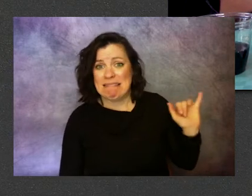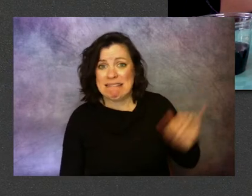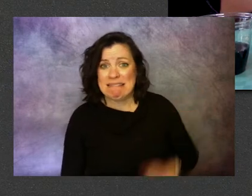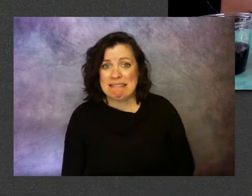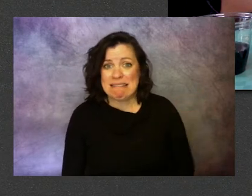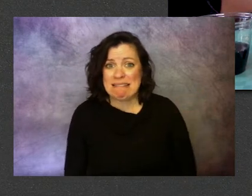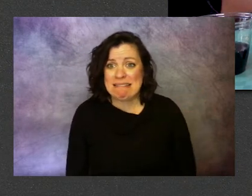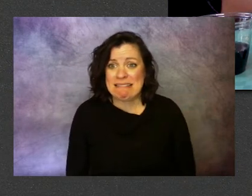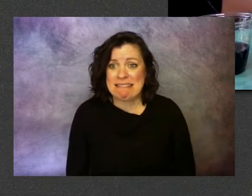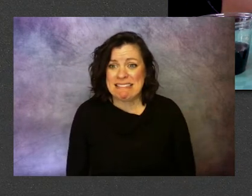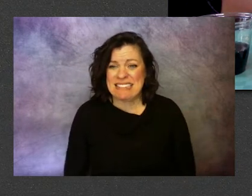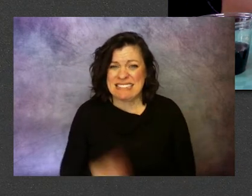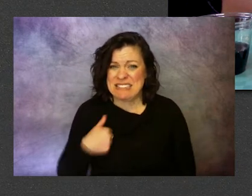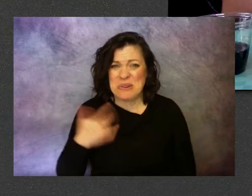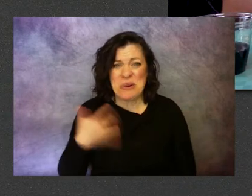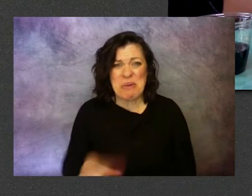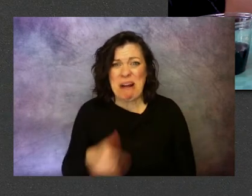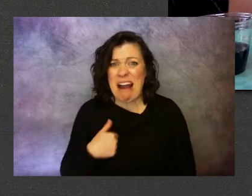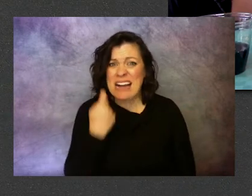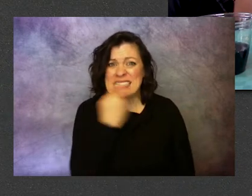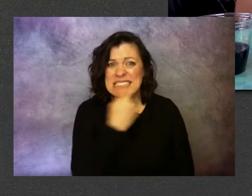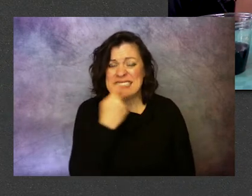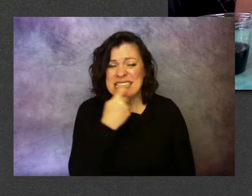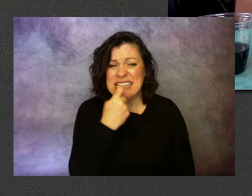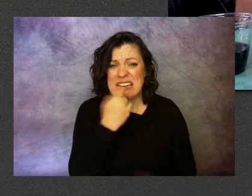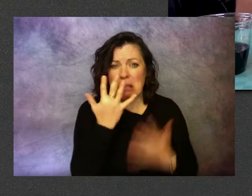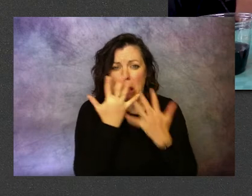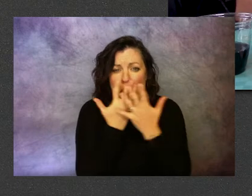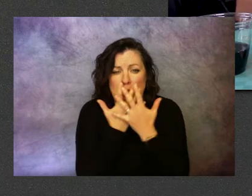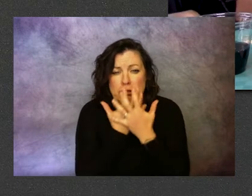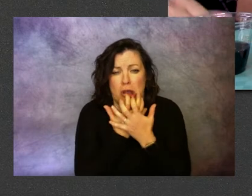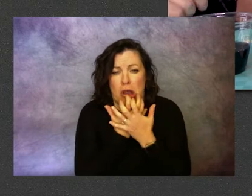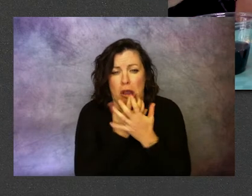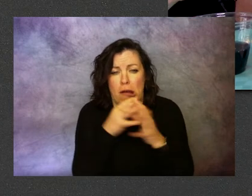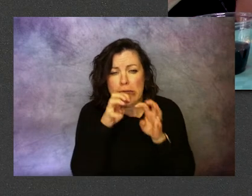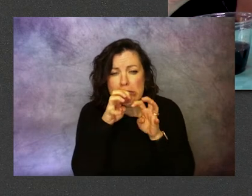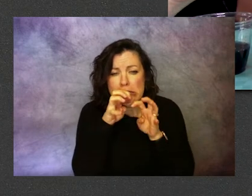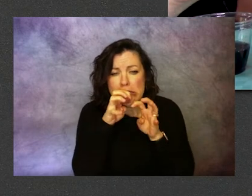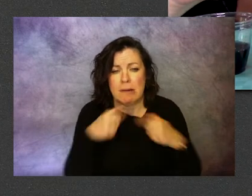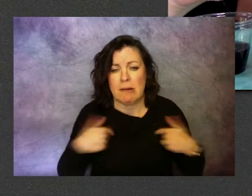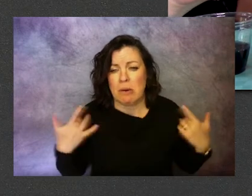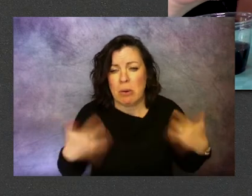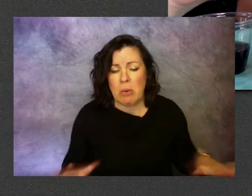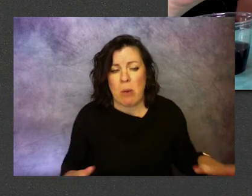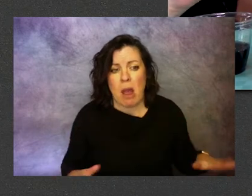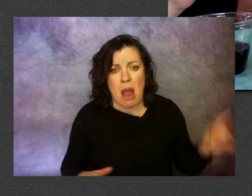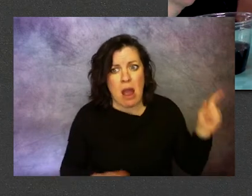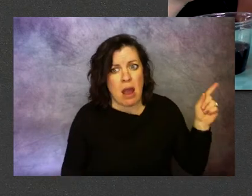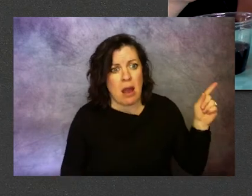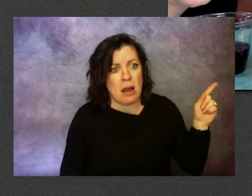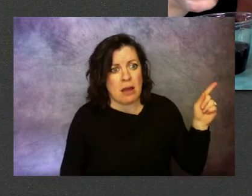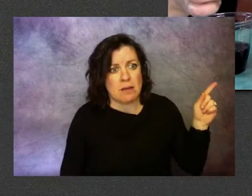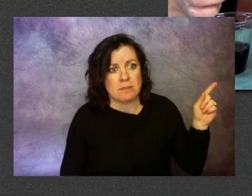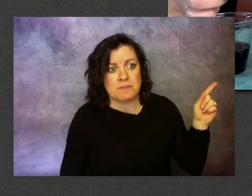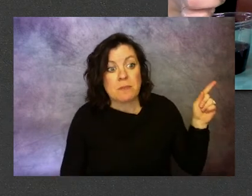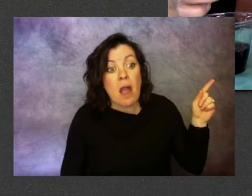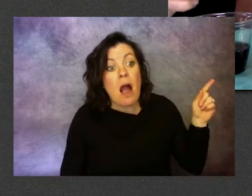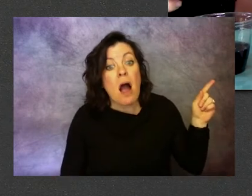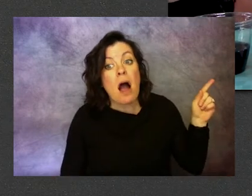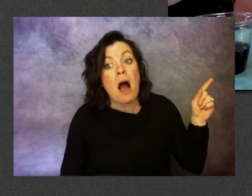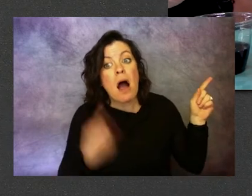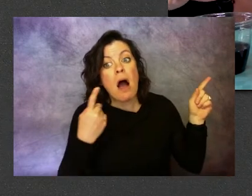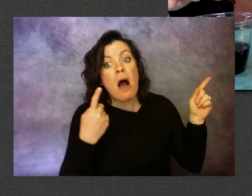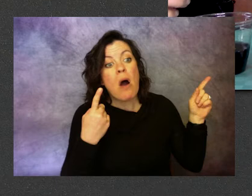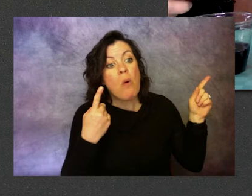I don't think I'd want my teeth to look like that, would you? No. You can see one spot where the egg